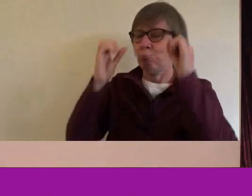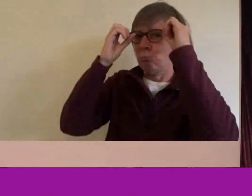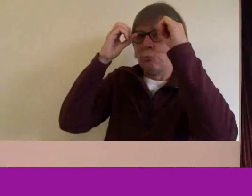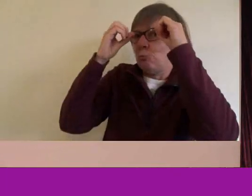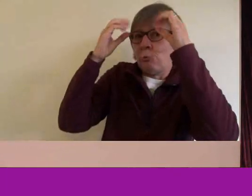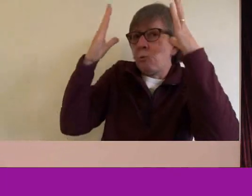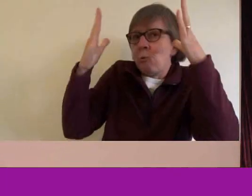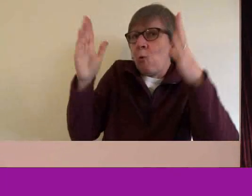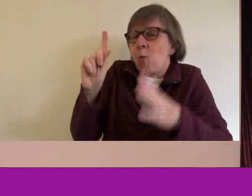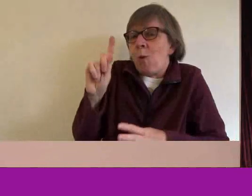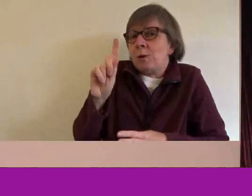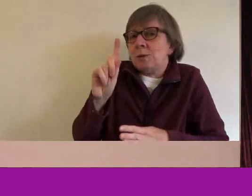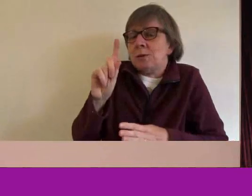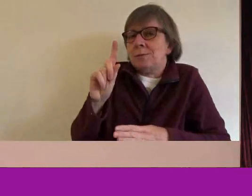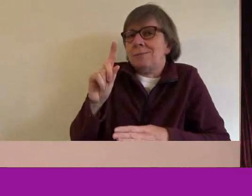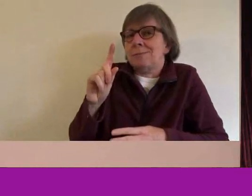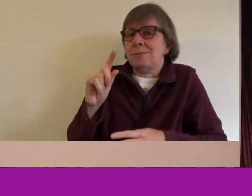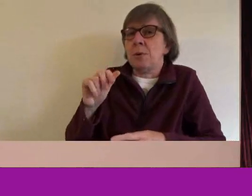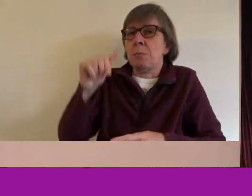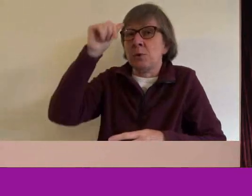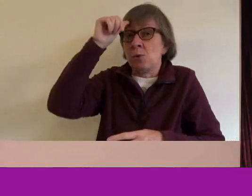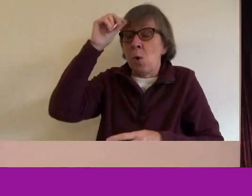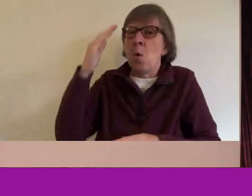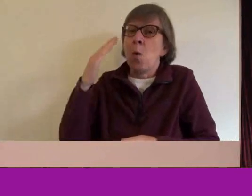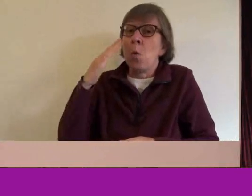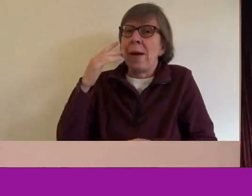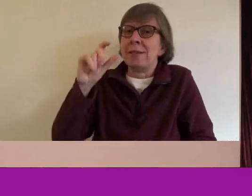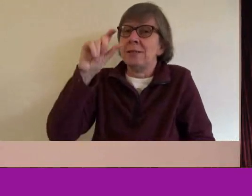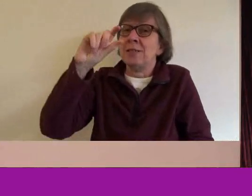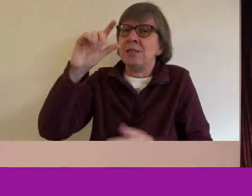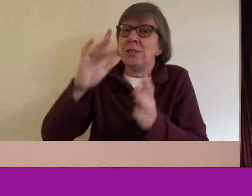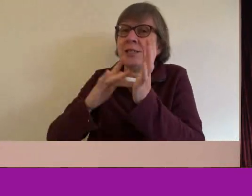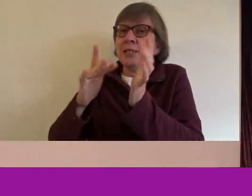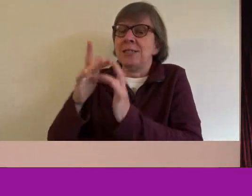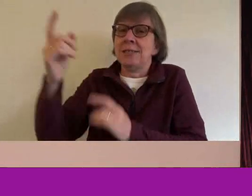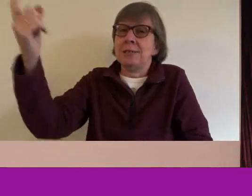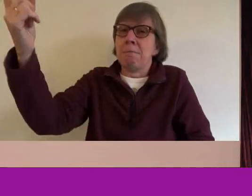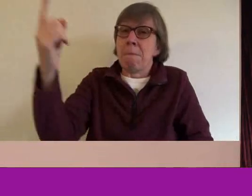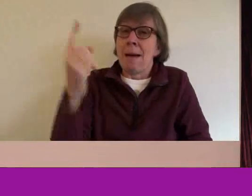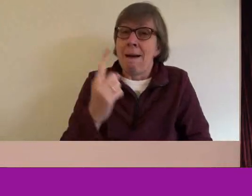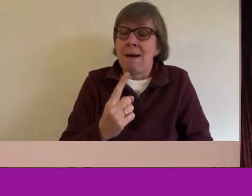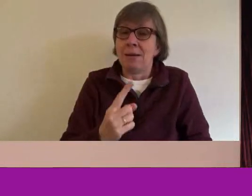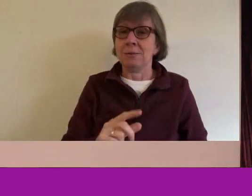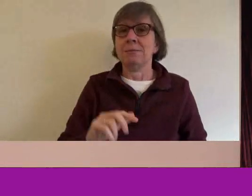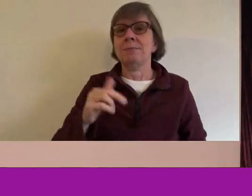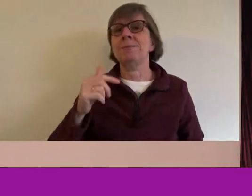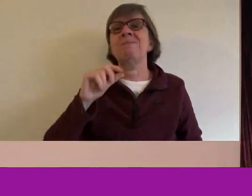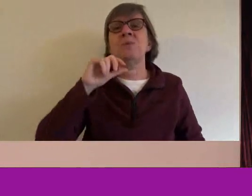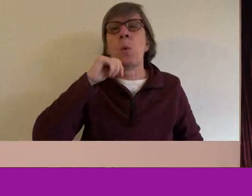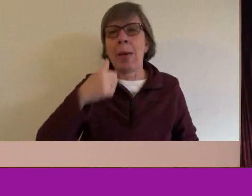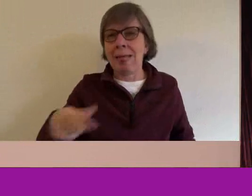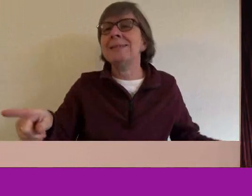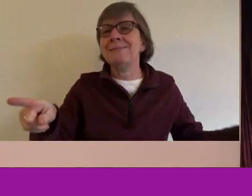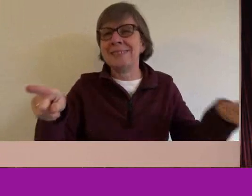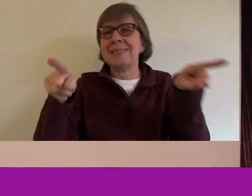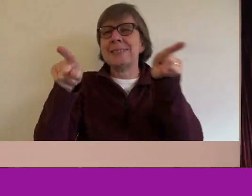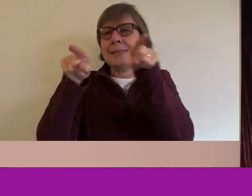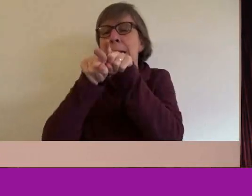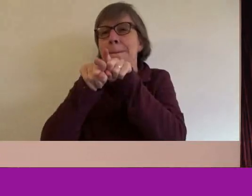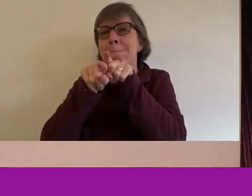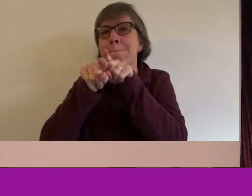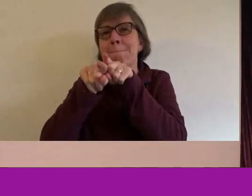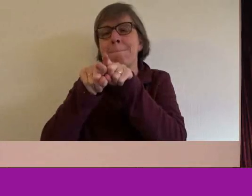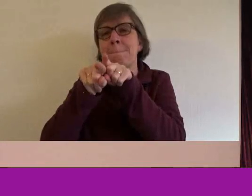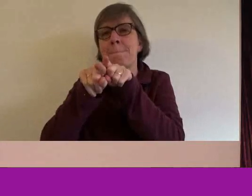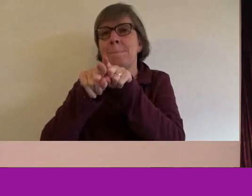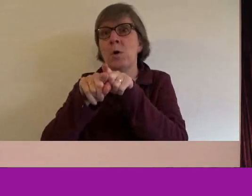us. But we know that when Christ appears, we shall be like him, for